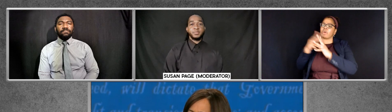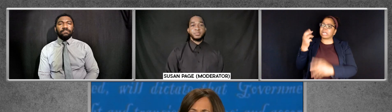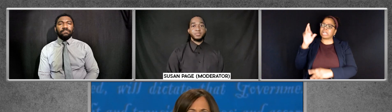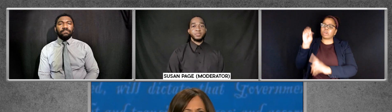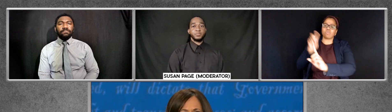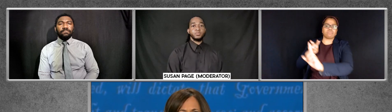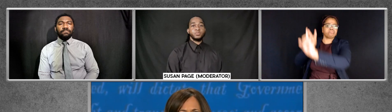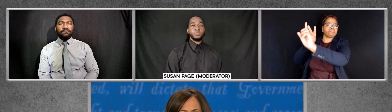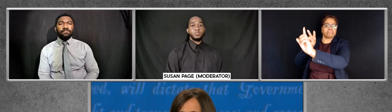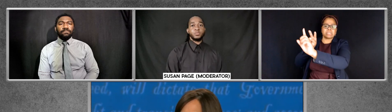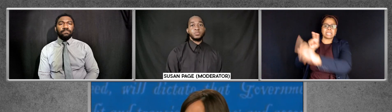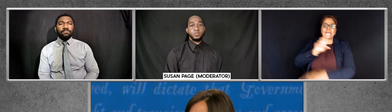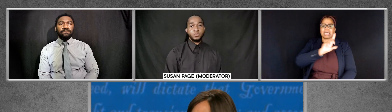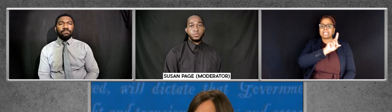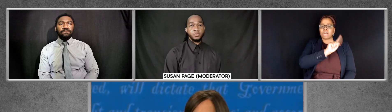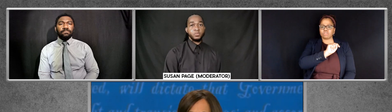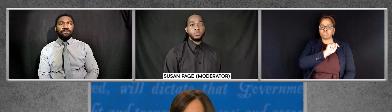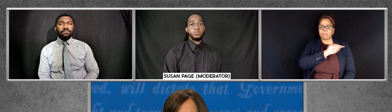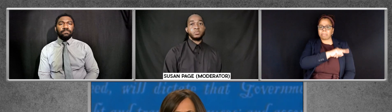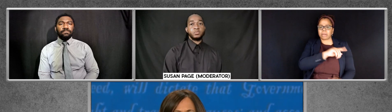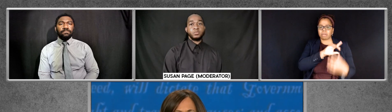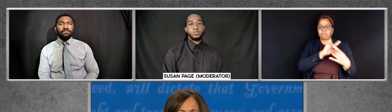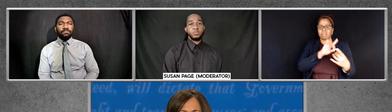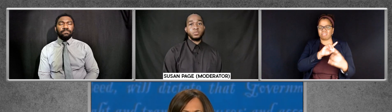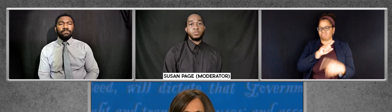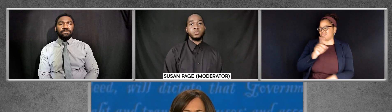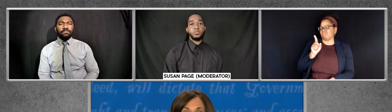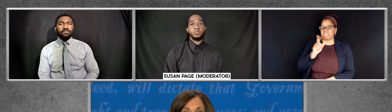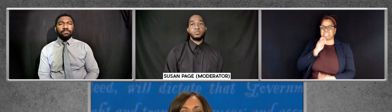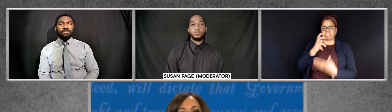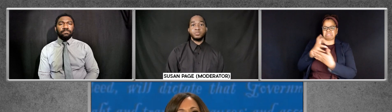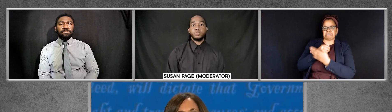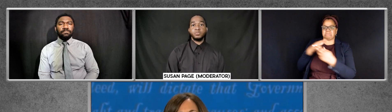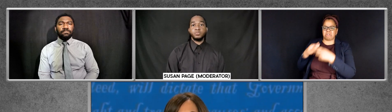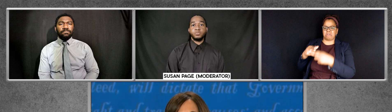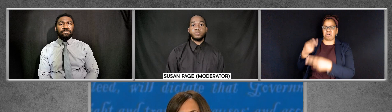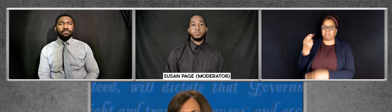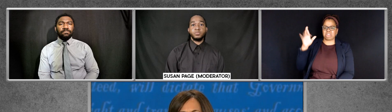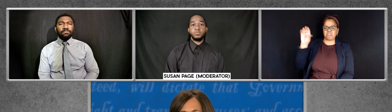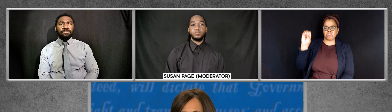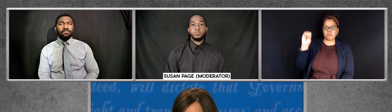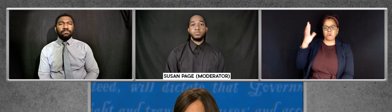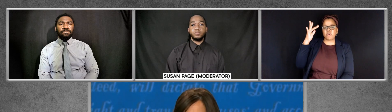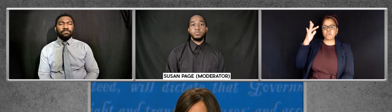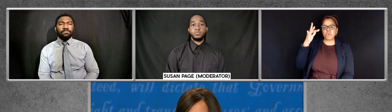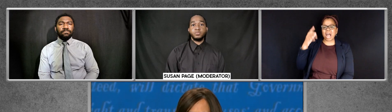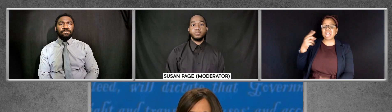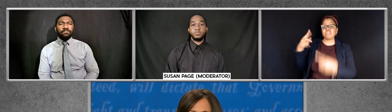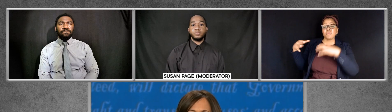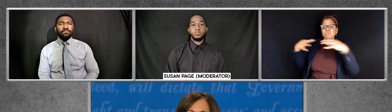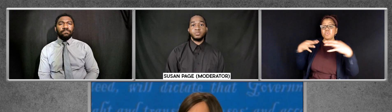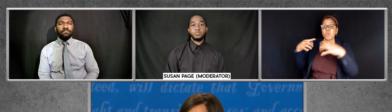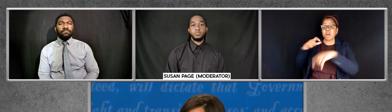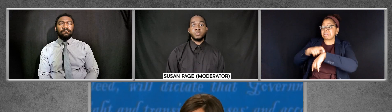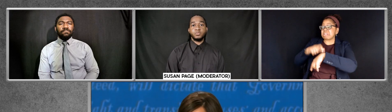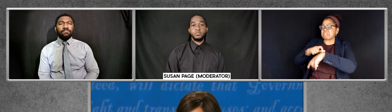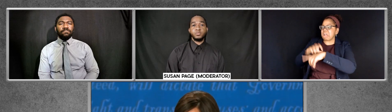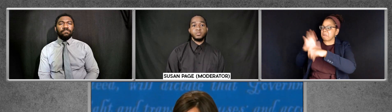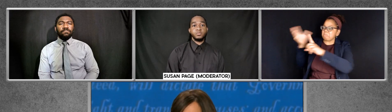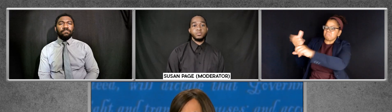And Donald Trump says he doesn't deserve to be called a hero because he was a prisoner of war.